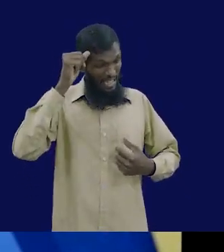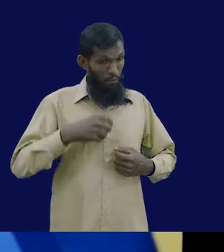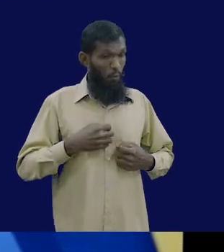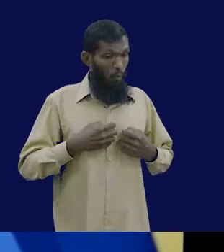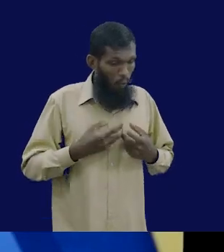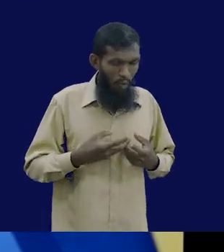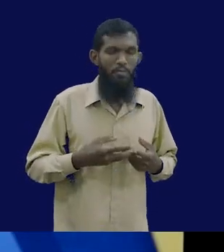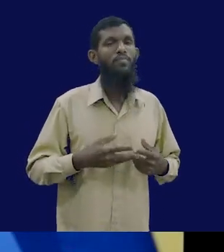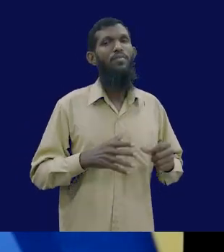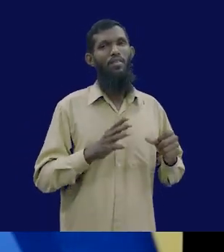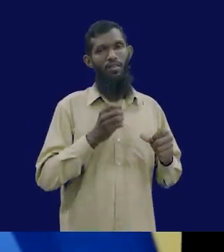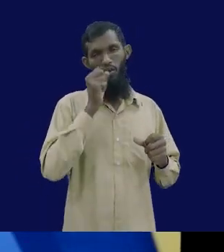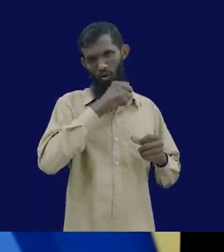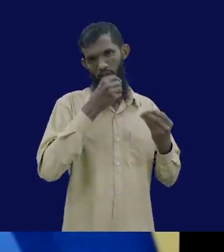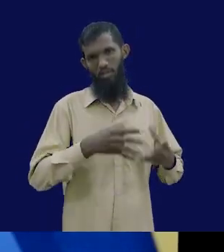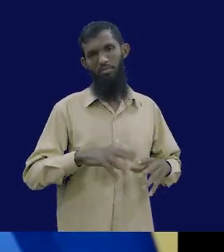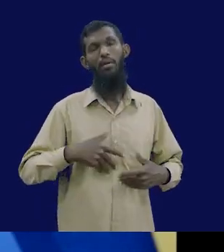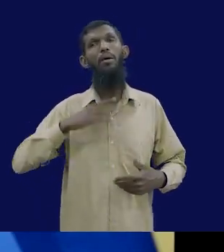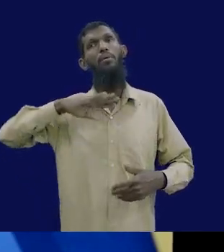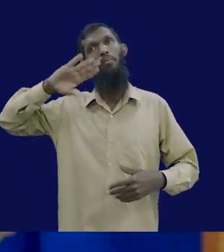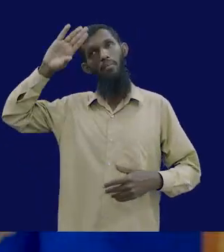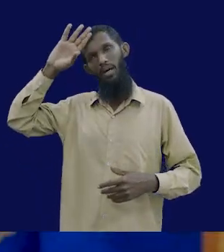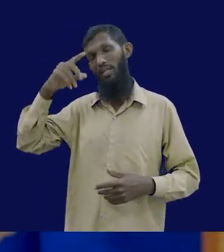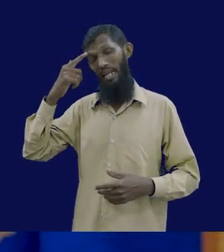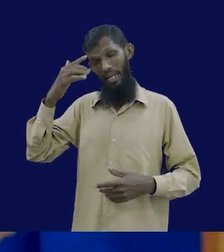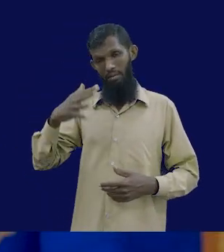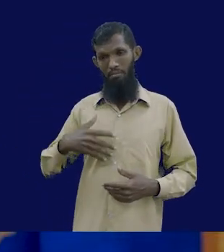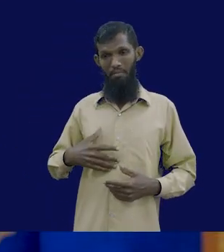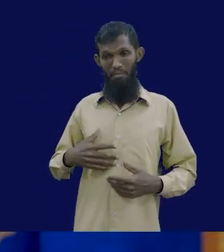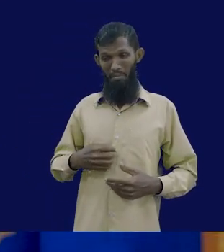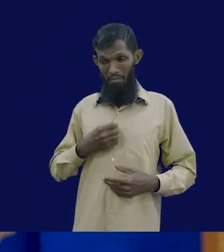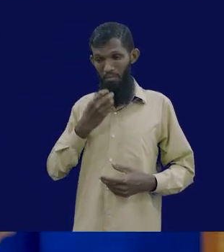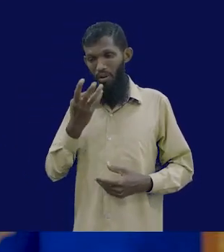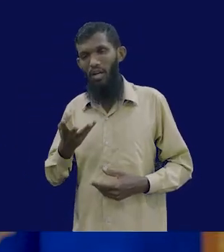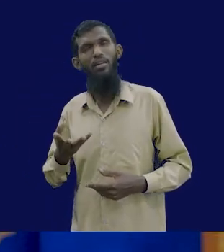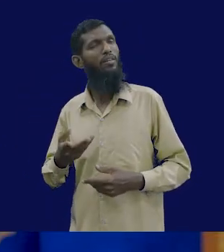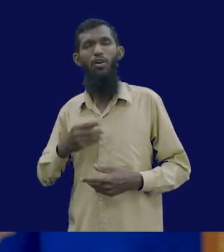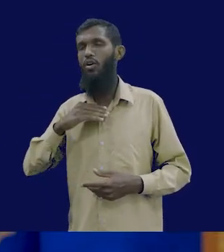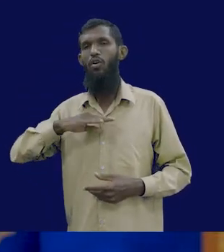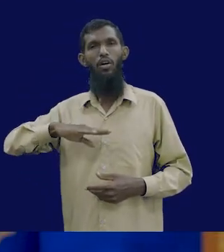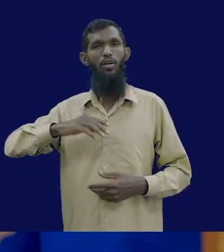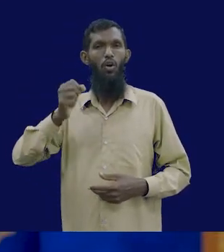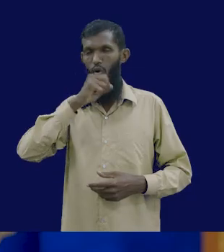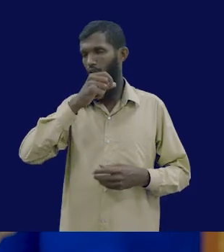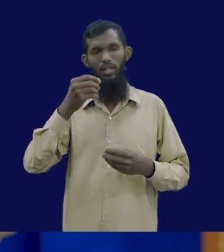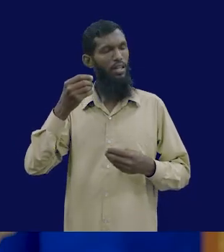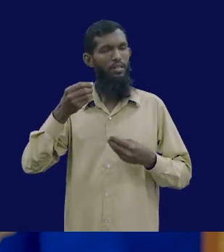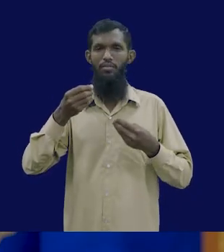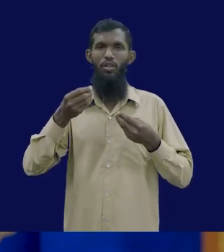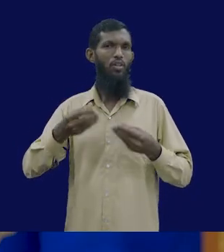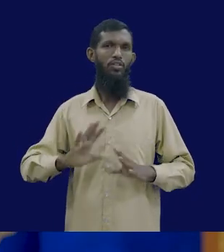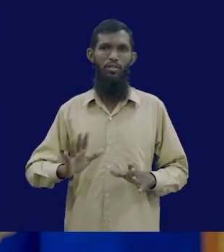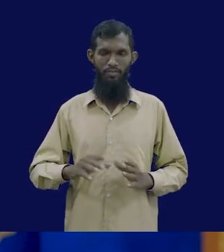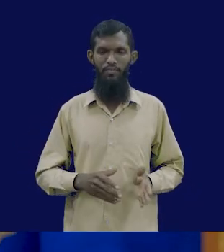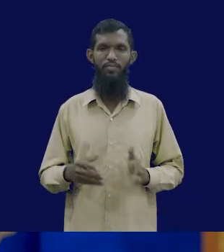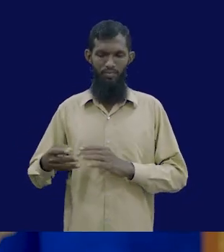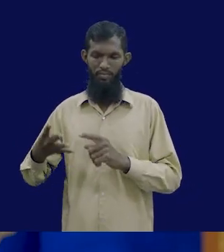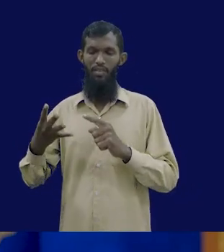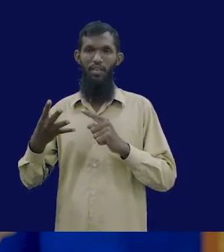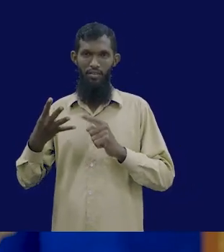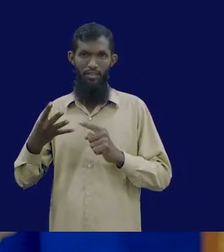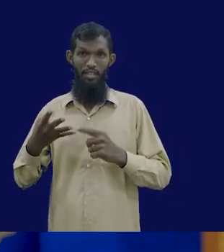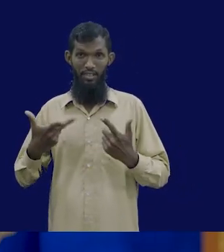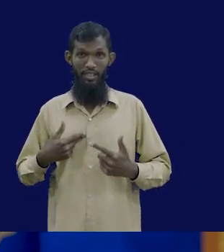then your fasting is nullified. As mentioned earlier, for the women, the menstrual cycle